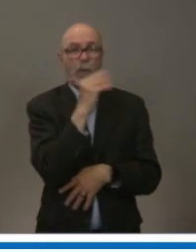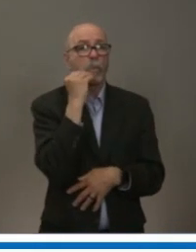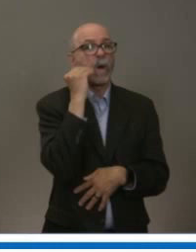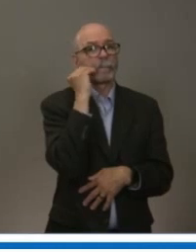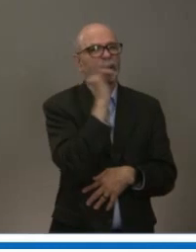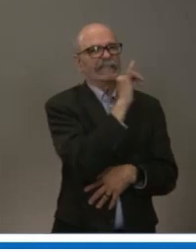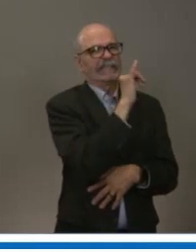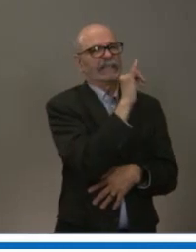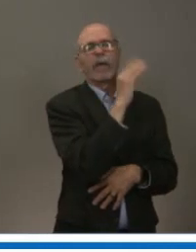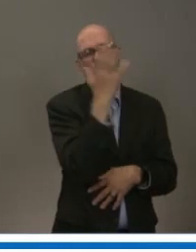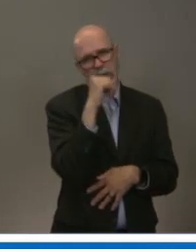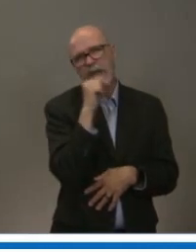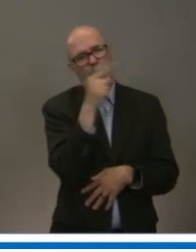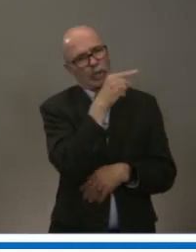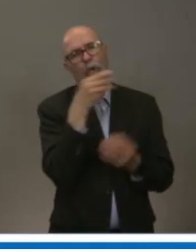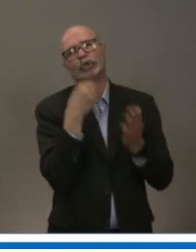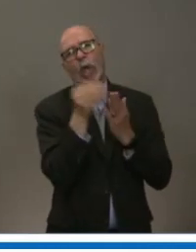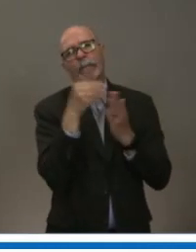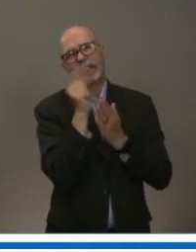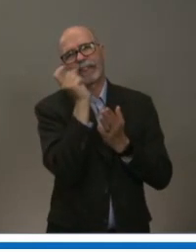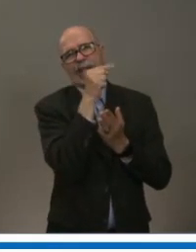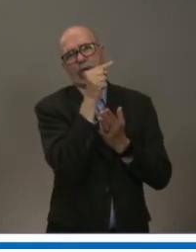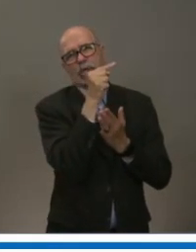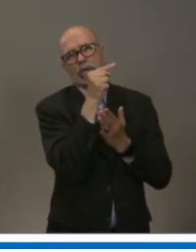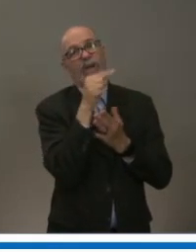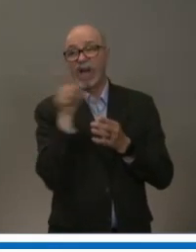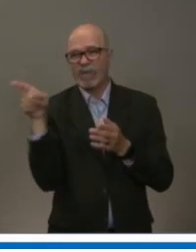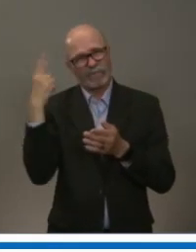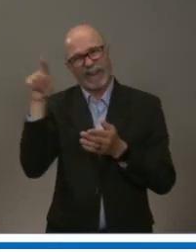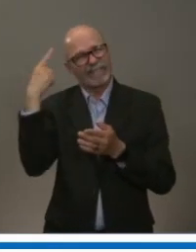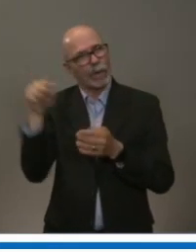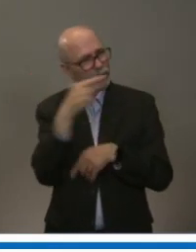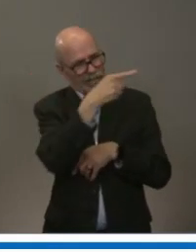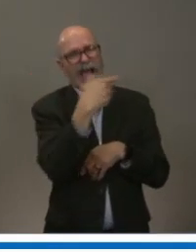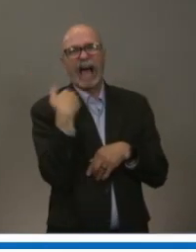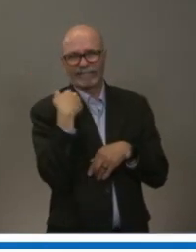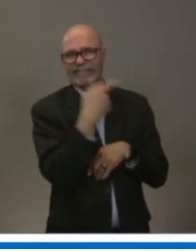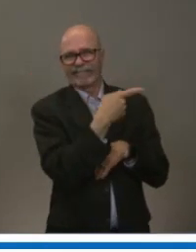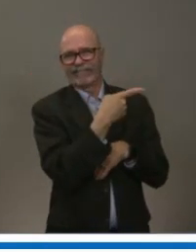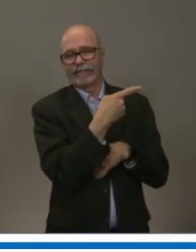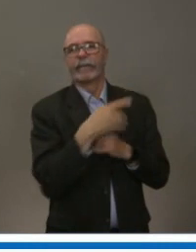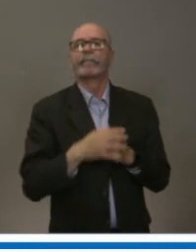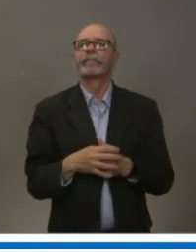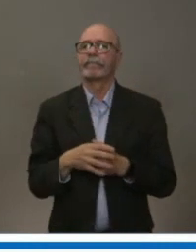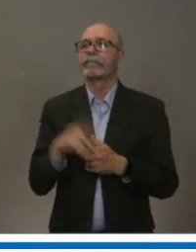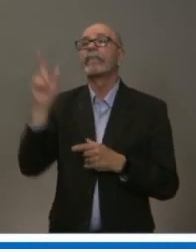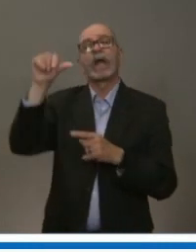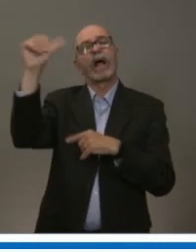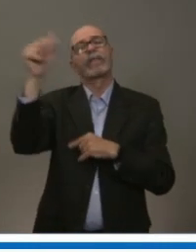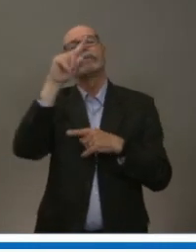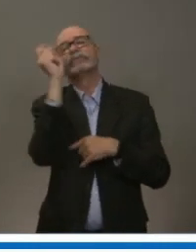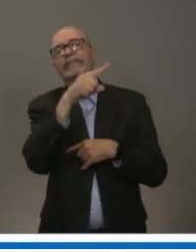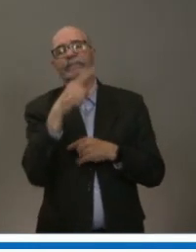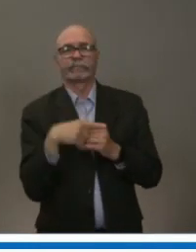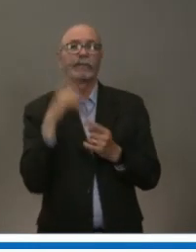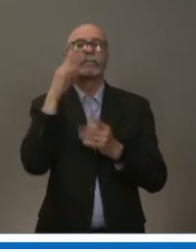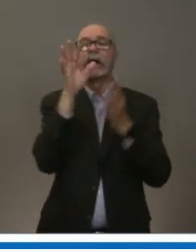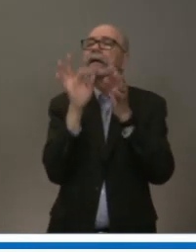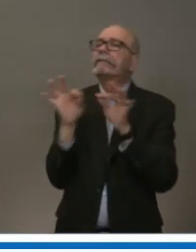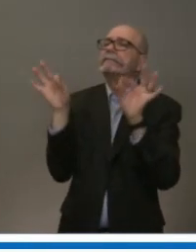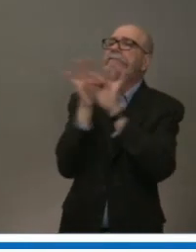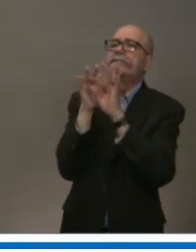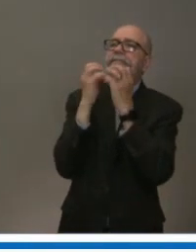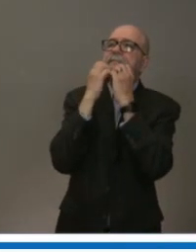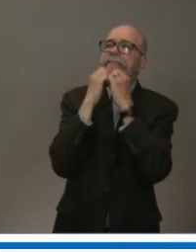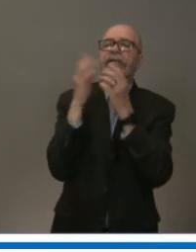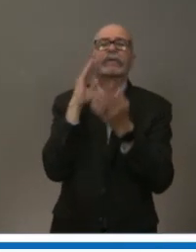follow-up. So the supplementary question is, essential workers and people who are healthy going to work in Nova Scotia from New Brunswick, if one of those